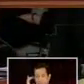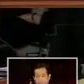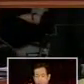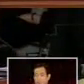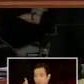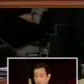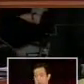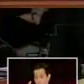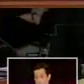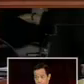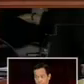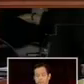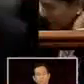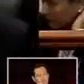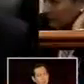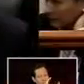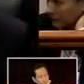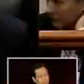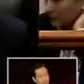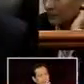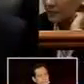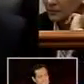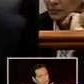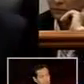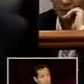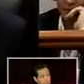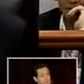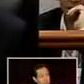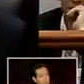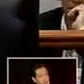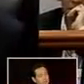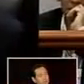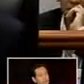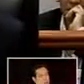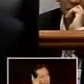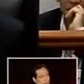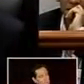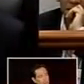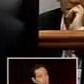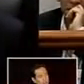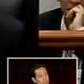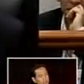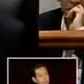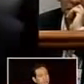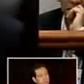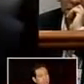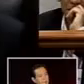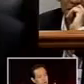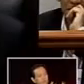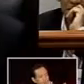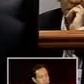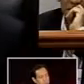depositors. Yes, Your Honor, but if I may just add, it's not just the sensitivity of sensitivities of our